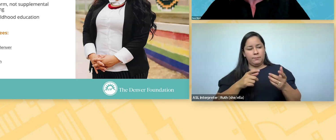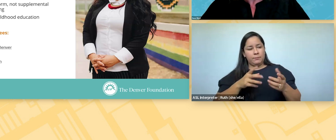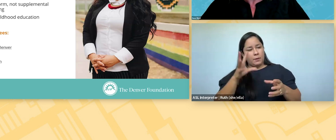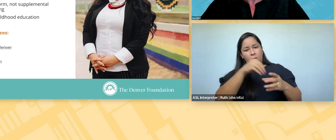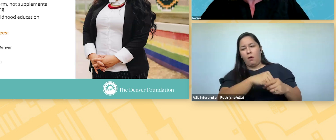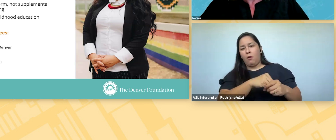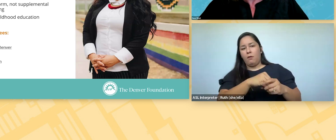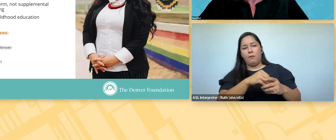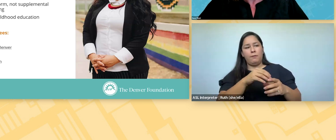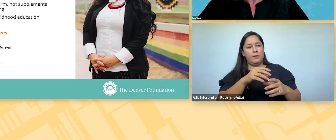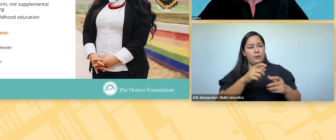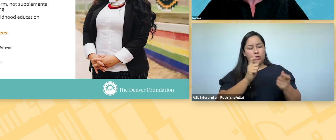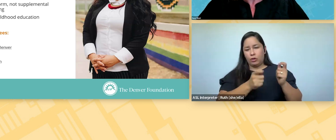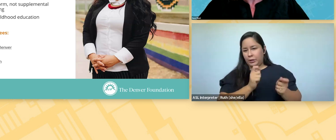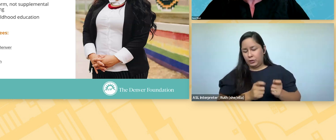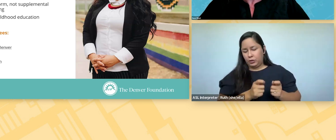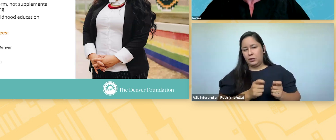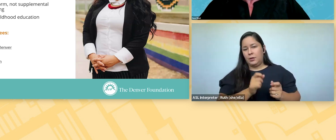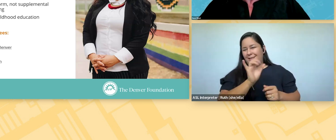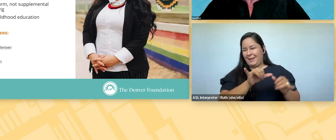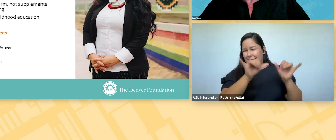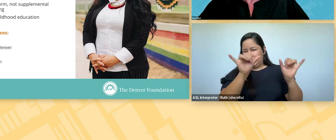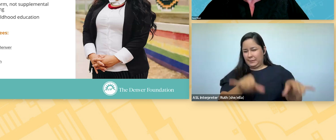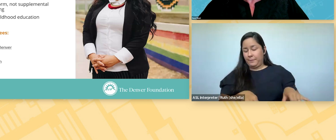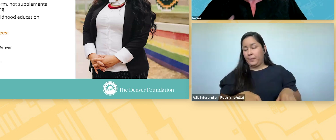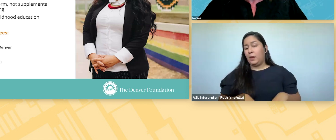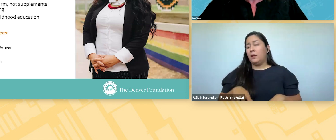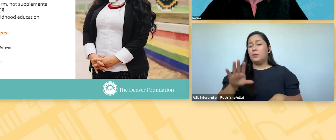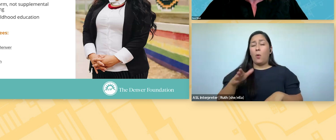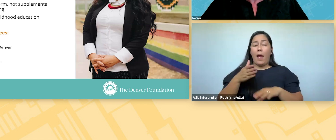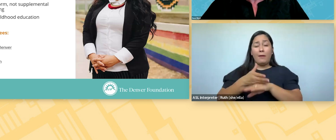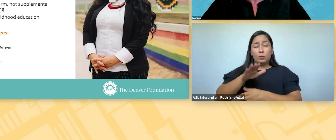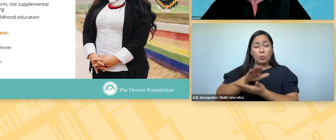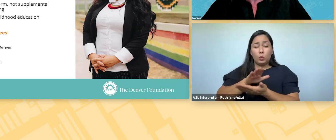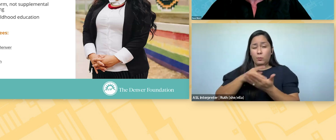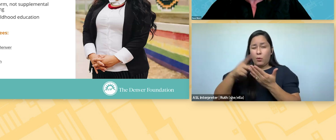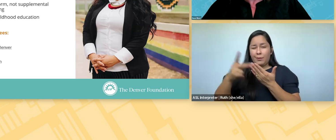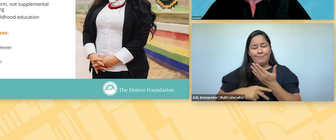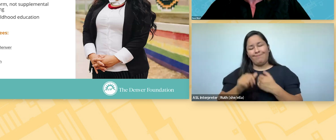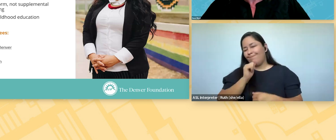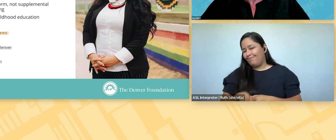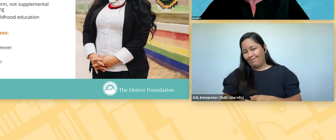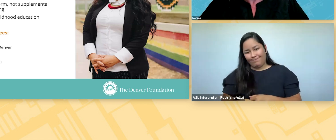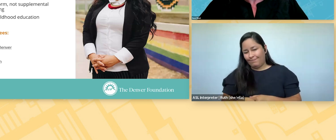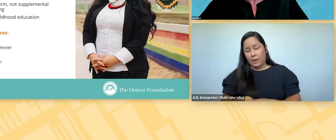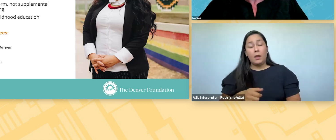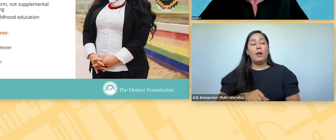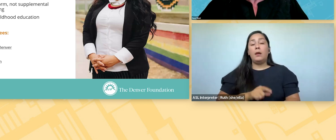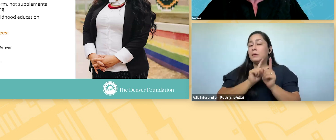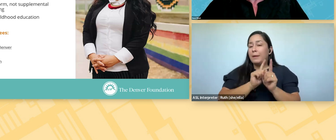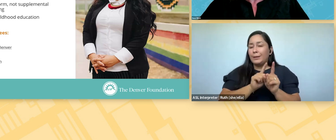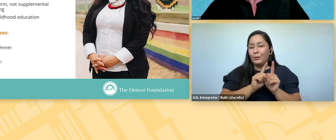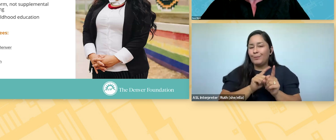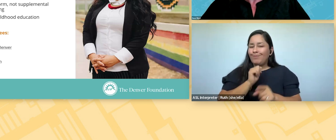supplemental after-school programs are not considered for this education area. Mentoring is not something that is funded in this